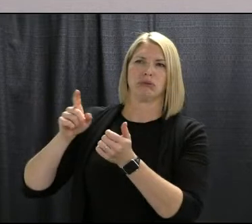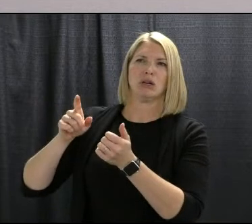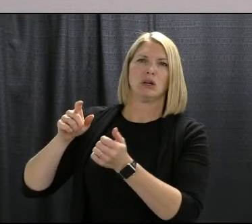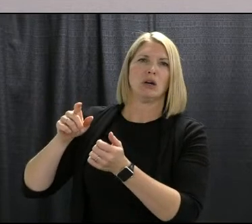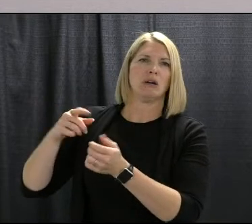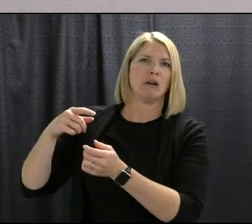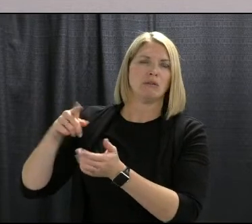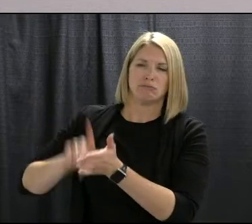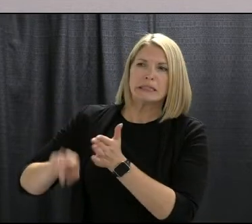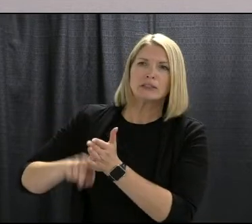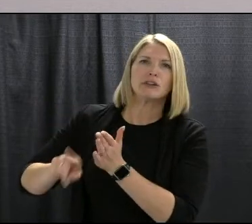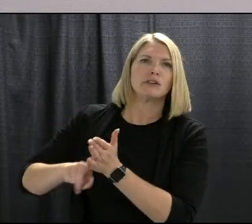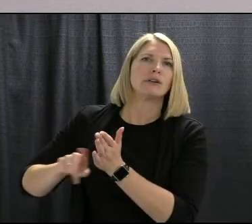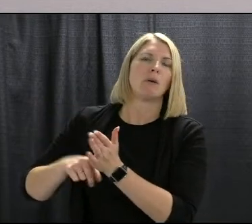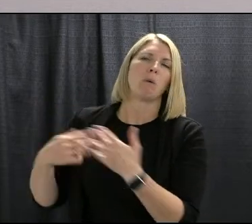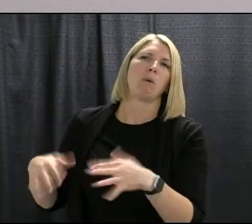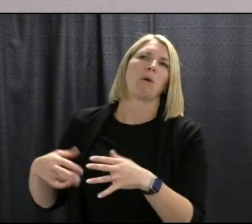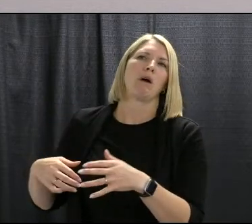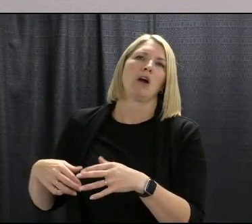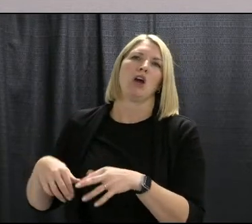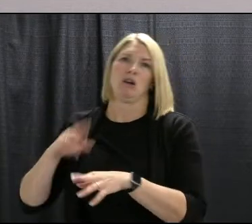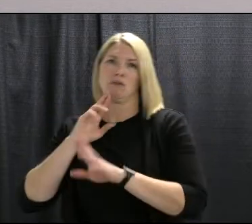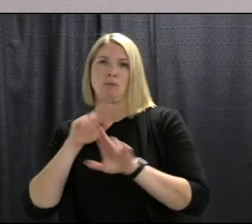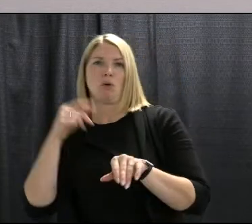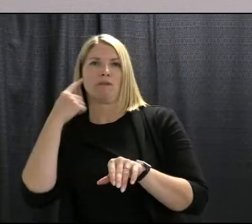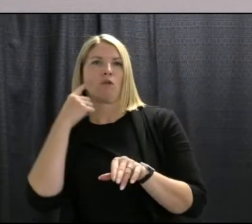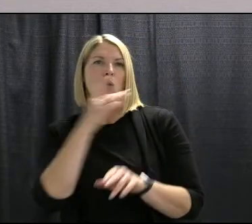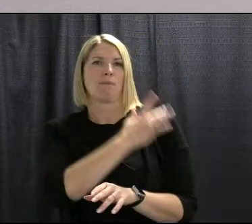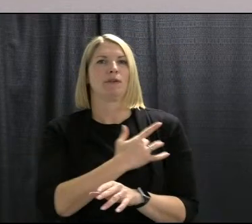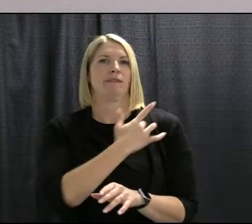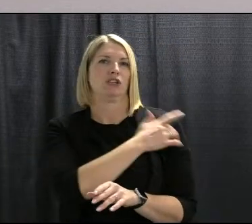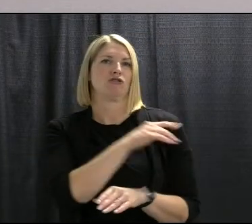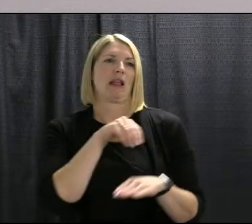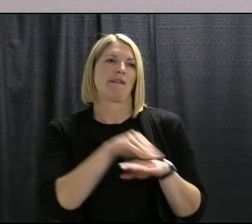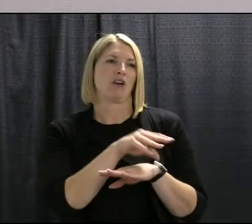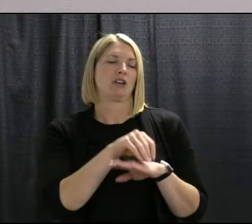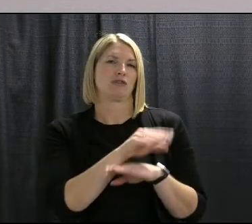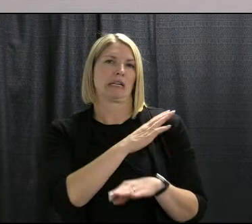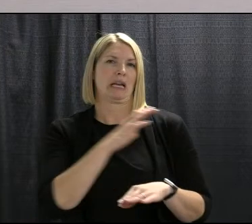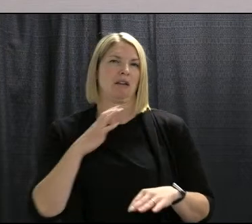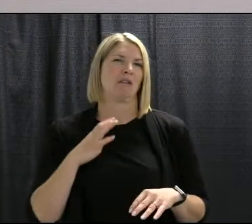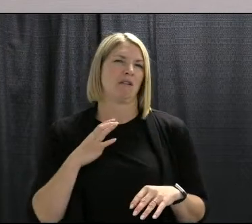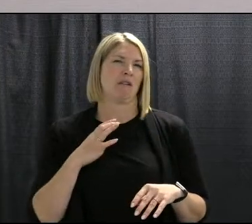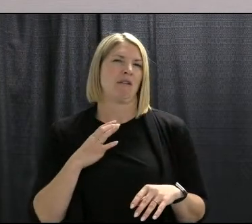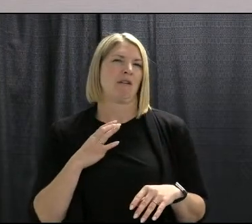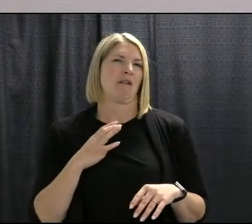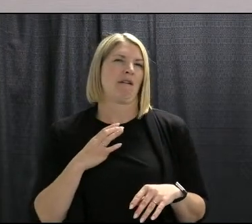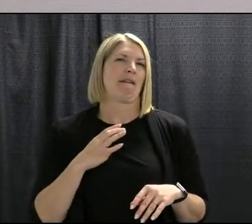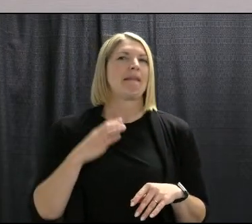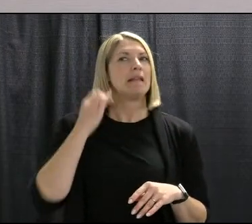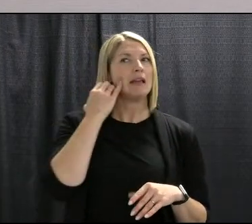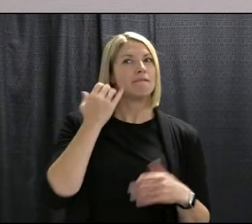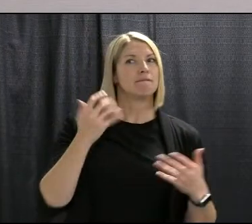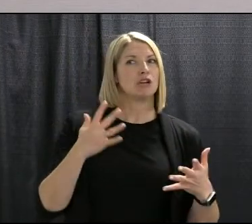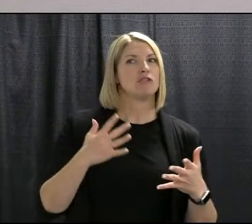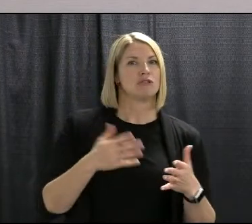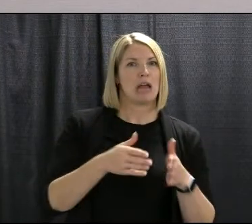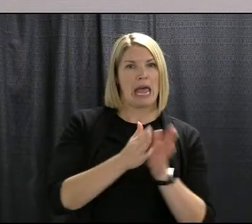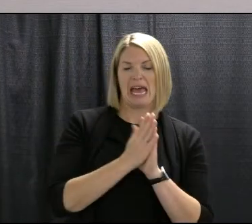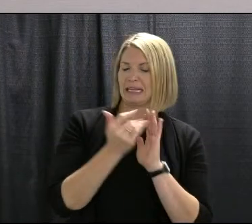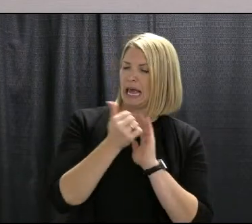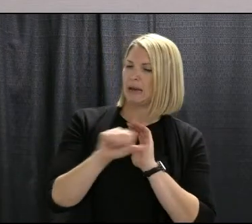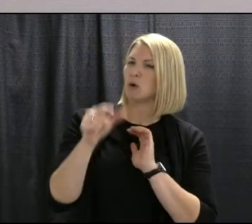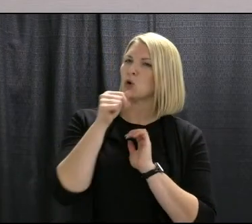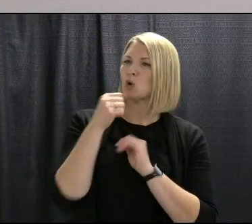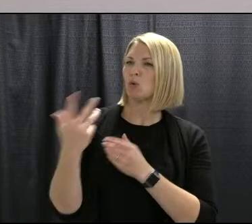they've presented, such as the Provincial Advisory Council that I work with closely. And if you were to ask our stakeholders, all of them across